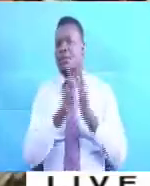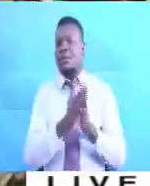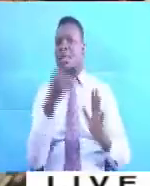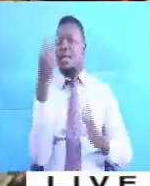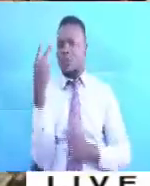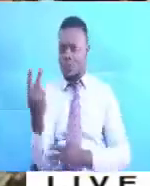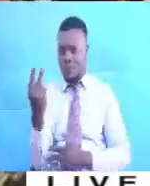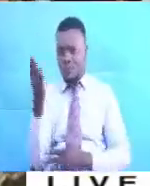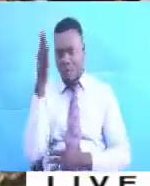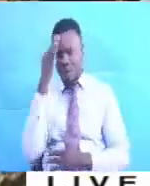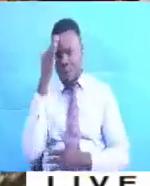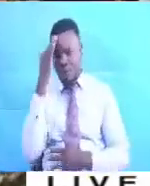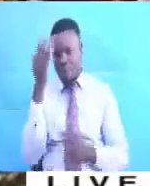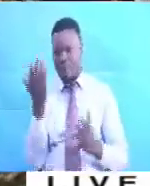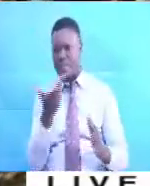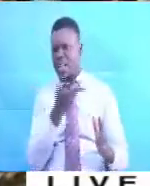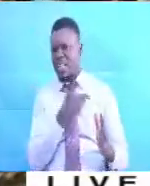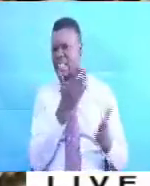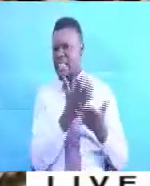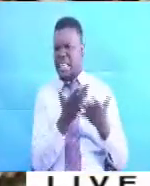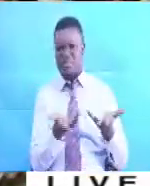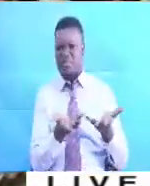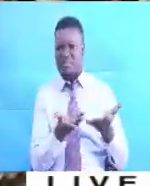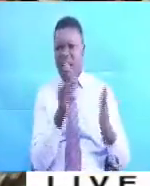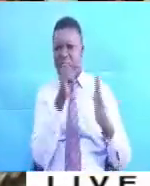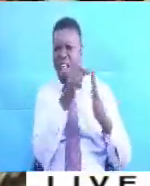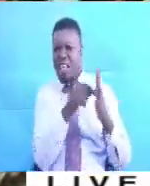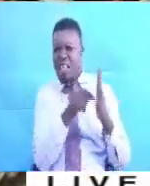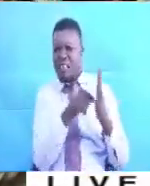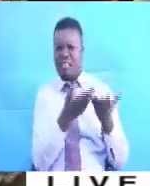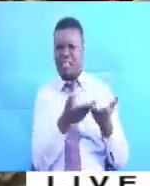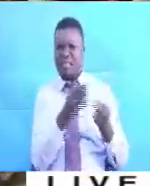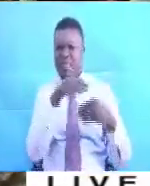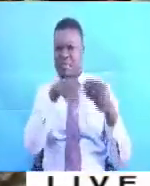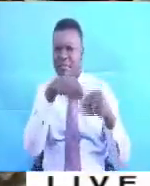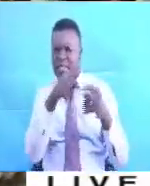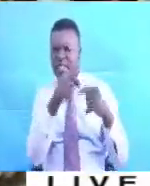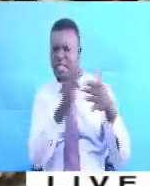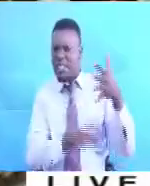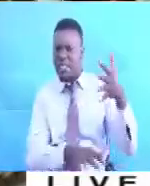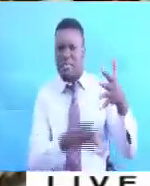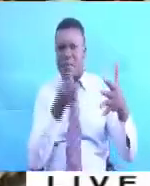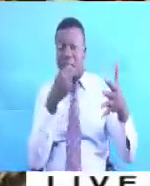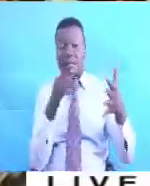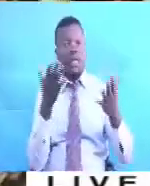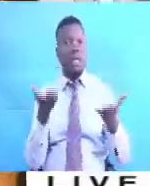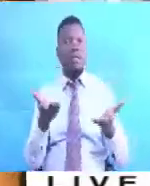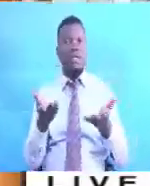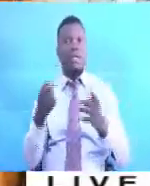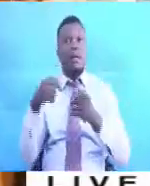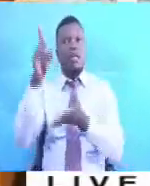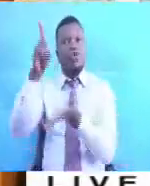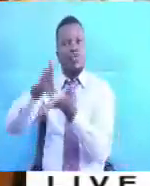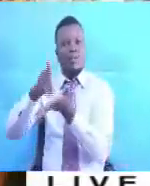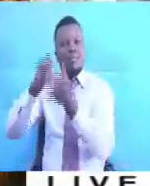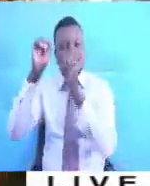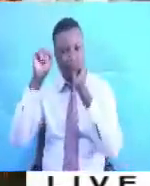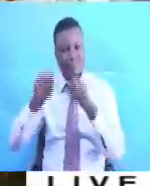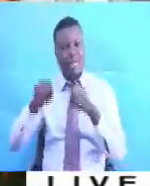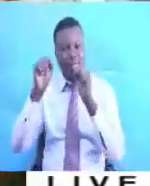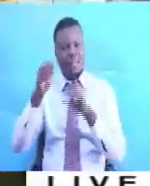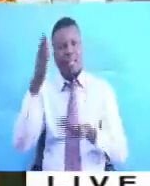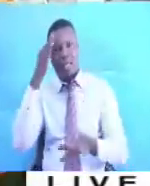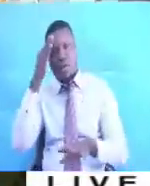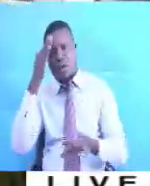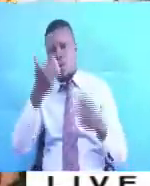know that there are some contraindications of some specific medications, and we are saying our healthcare givers should know which are